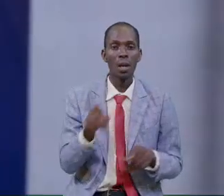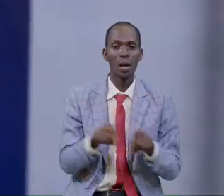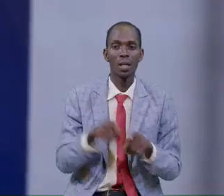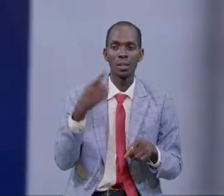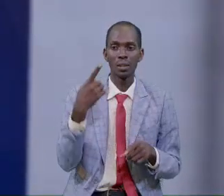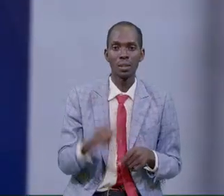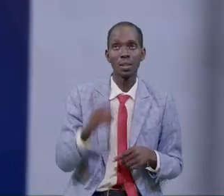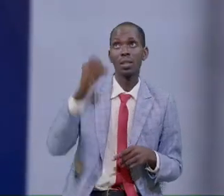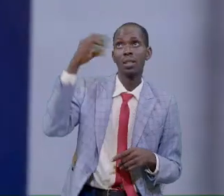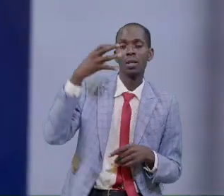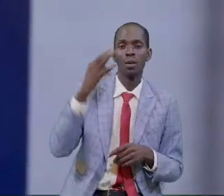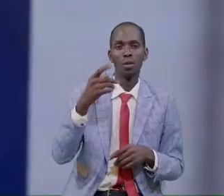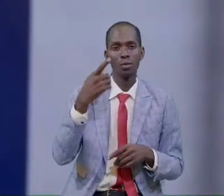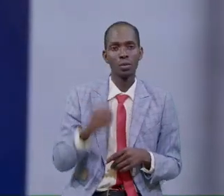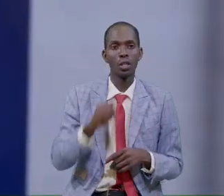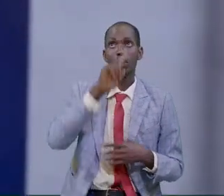sun.